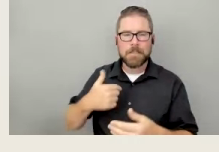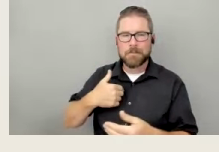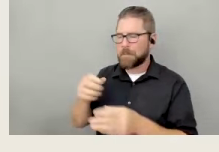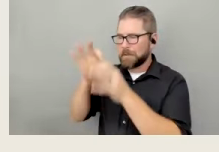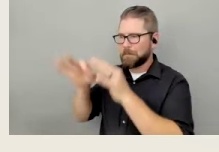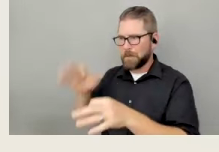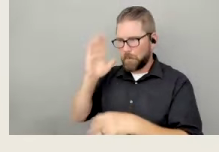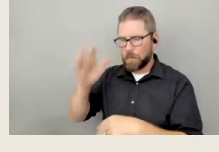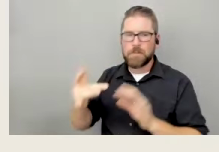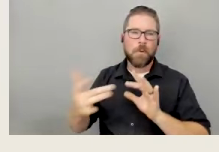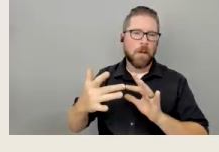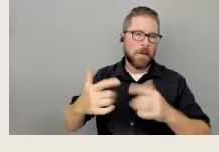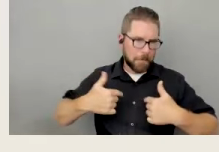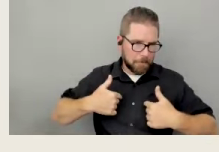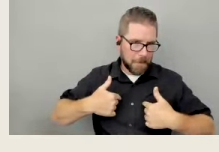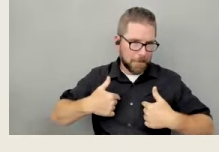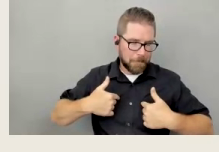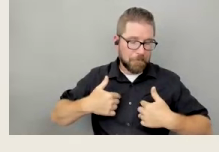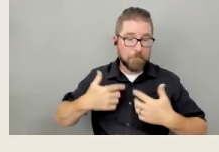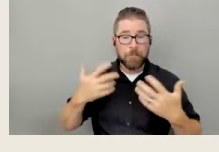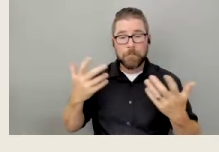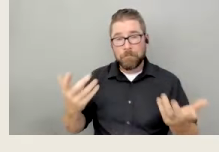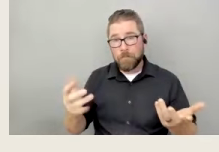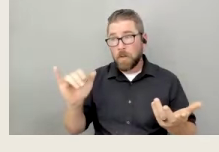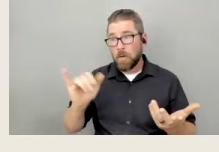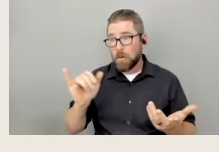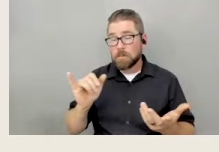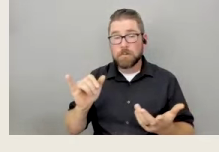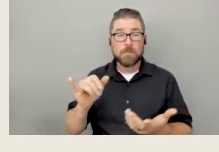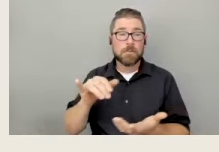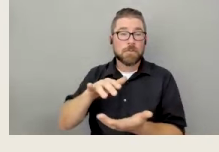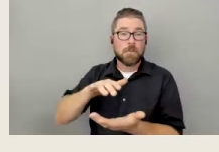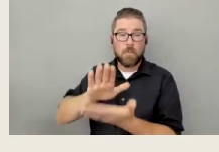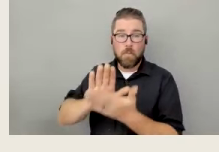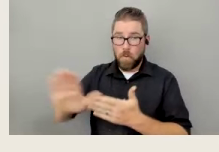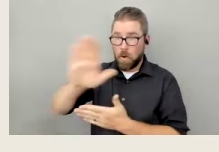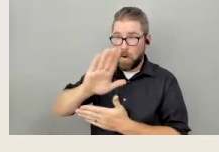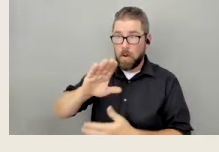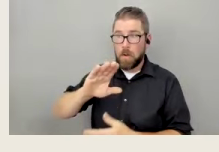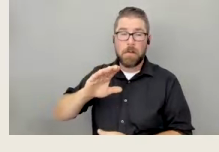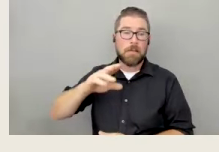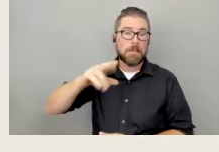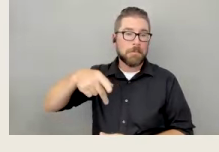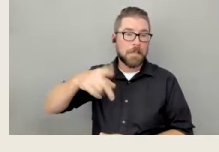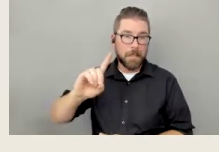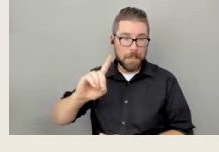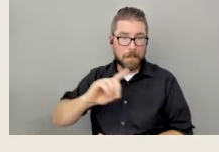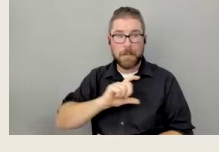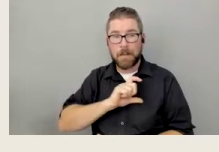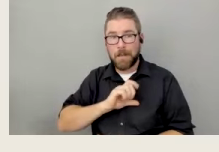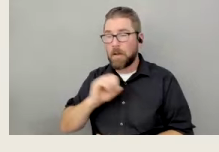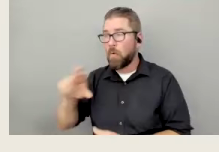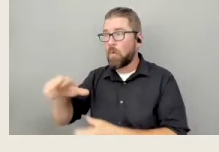then you can also report to campus PD or local law enforcement as well. But again, you